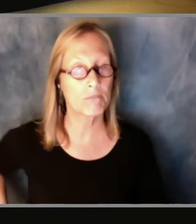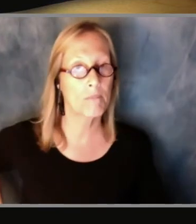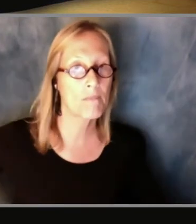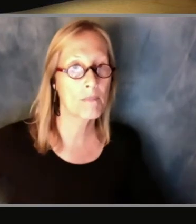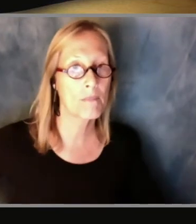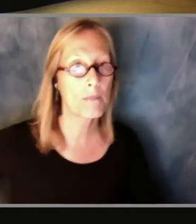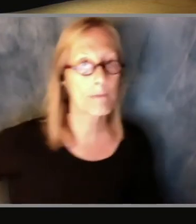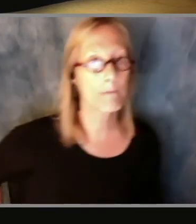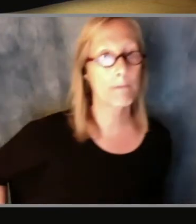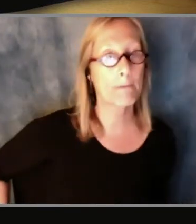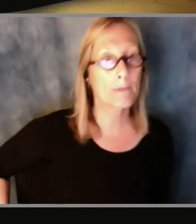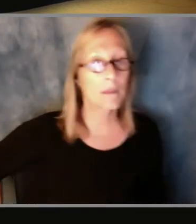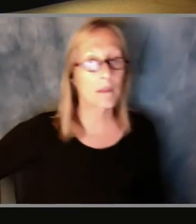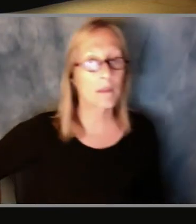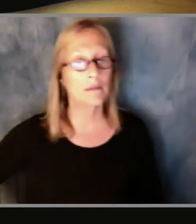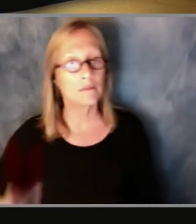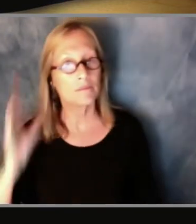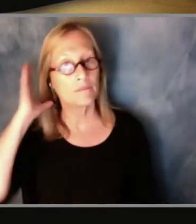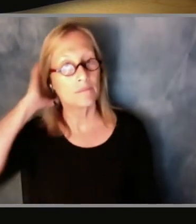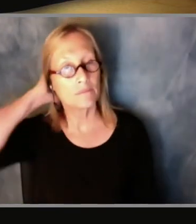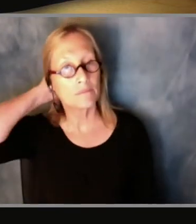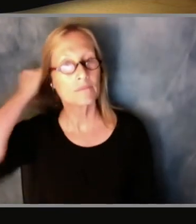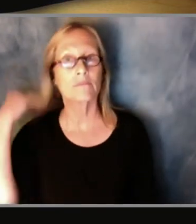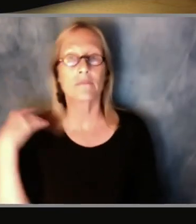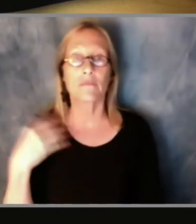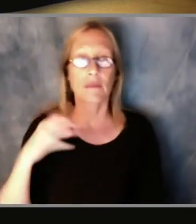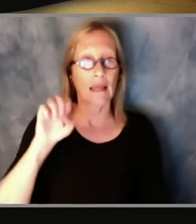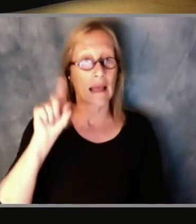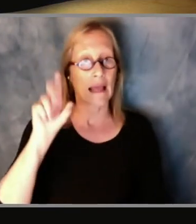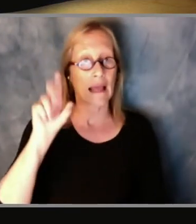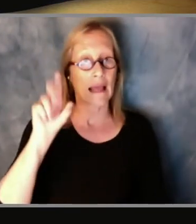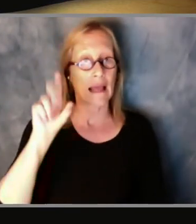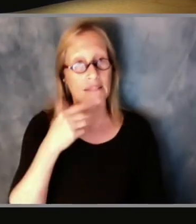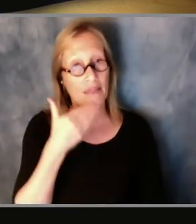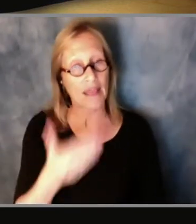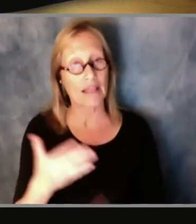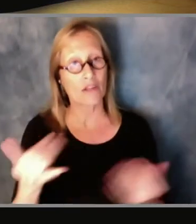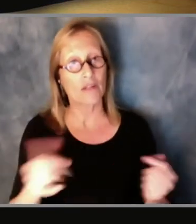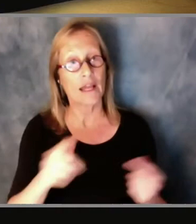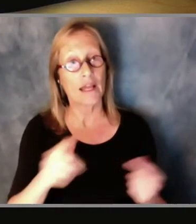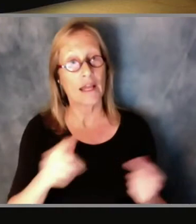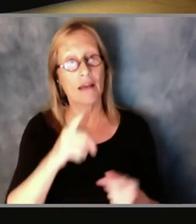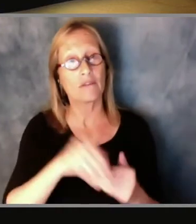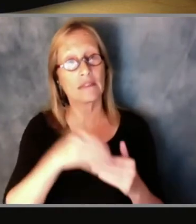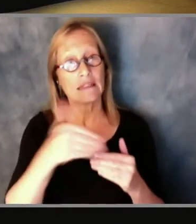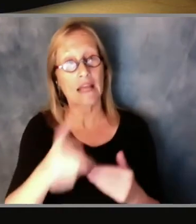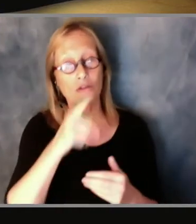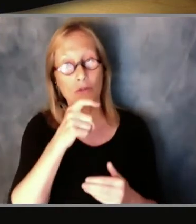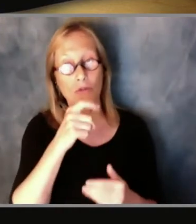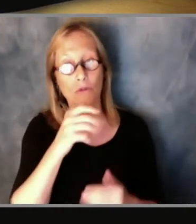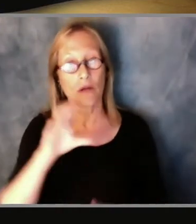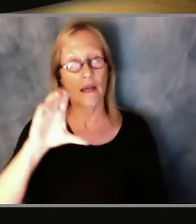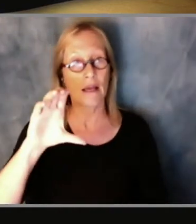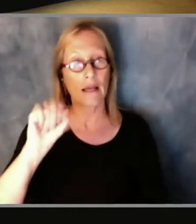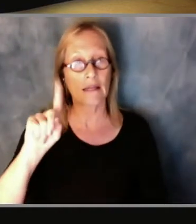Thank you. This is Ellen. Let's go now to Carol Lee Kamekona.